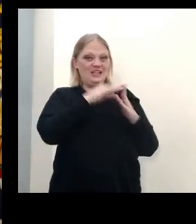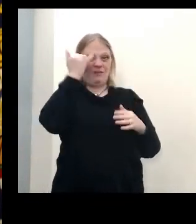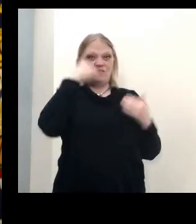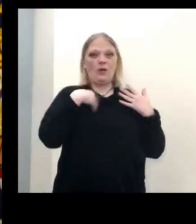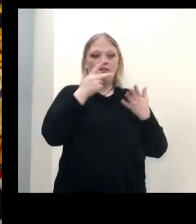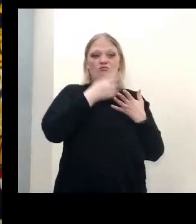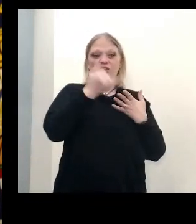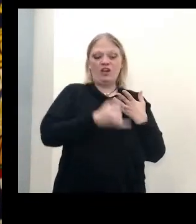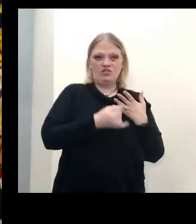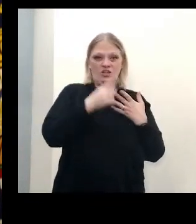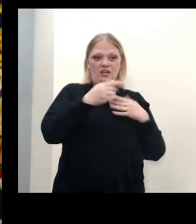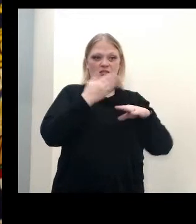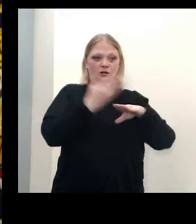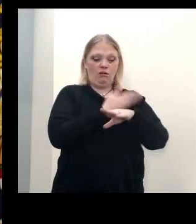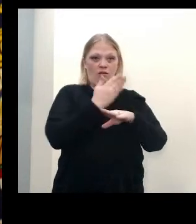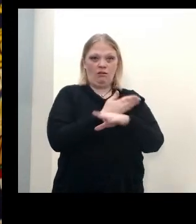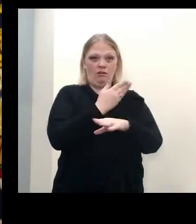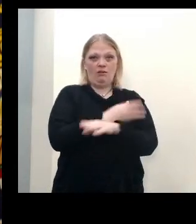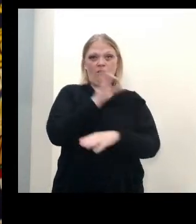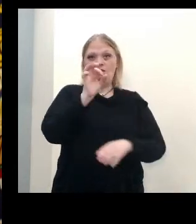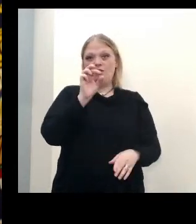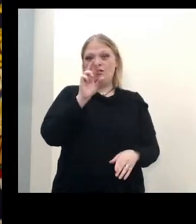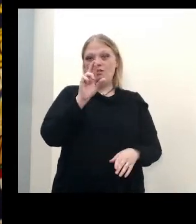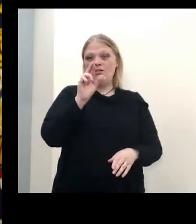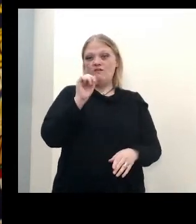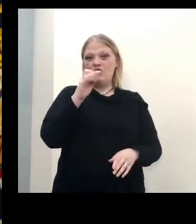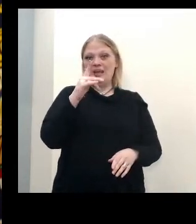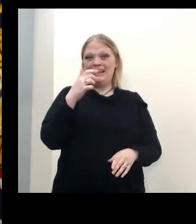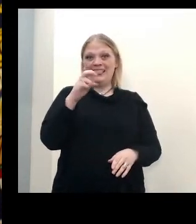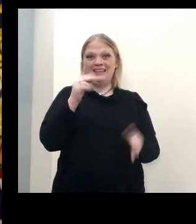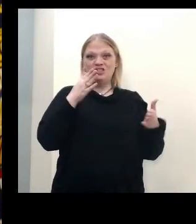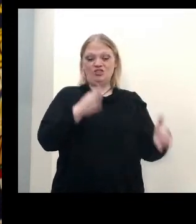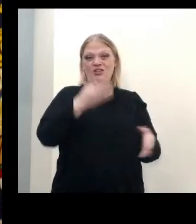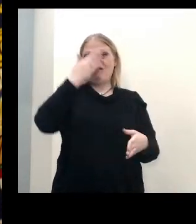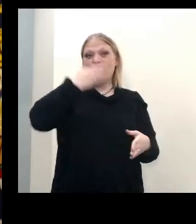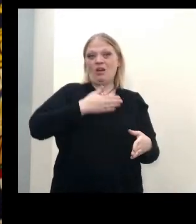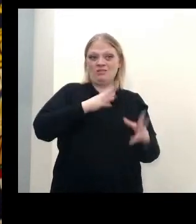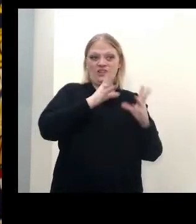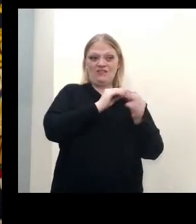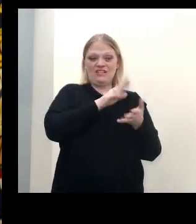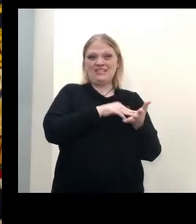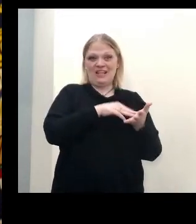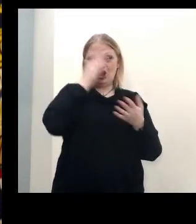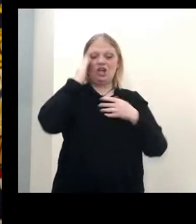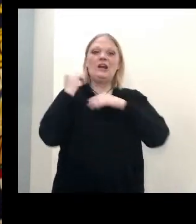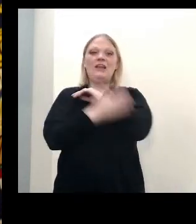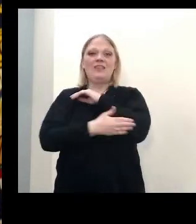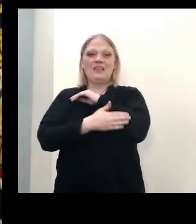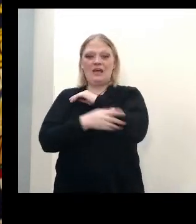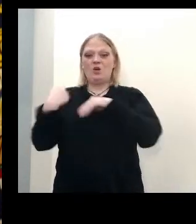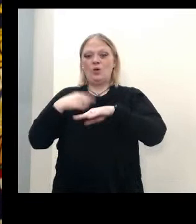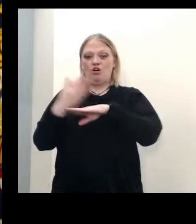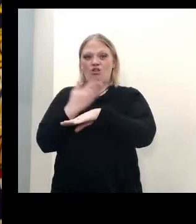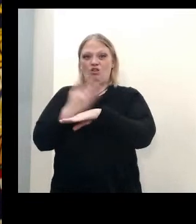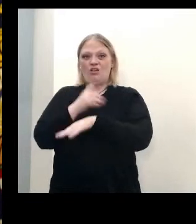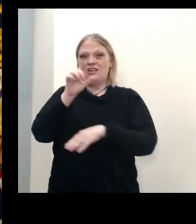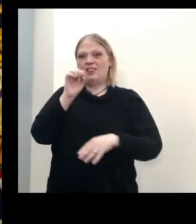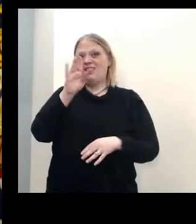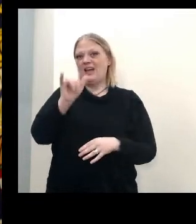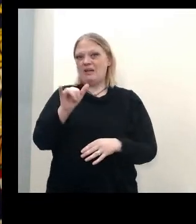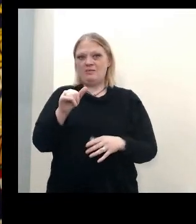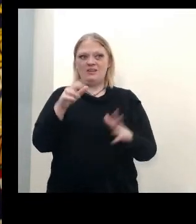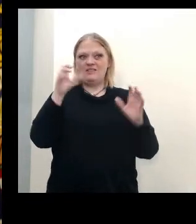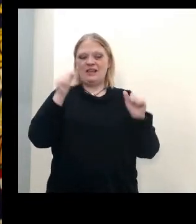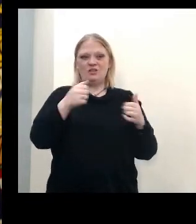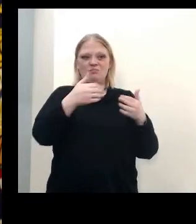project in which they're redoing Franklin Street in front of the convention center this year. And the county does have a project where we're redoing the lobby, but that can be segregated